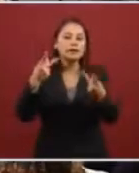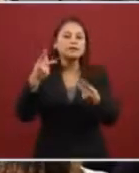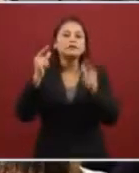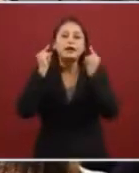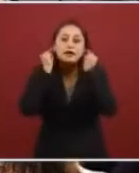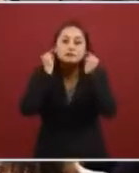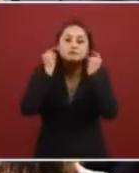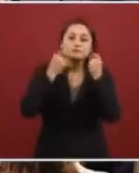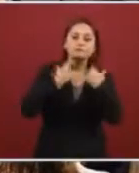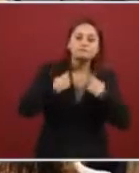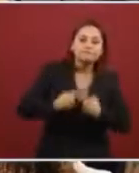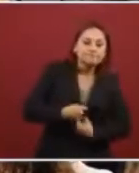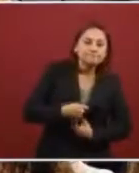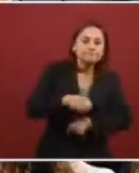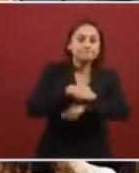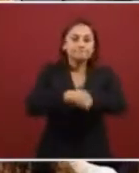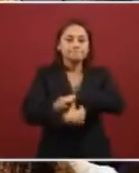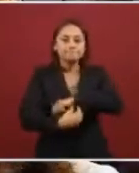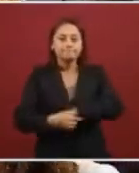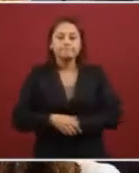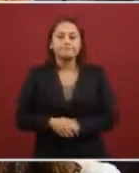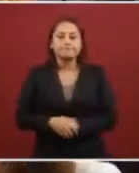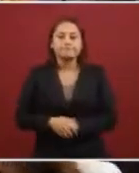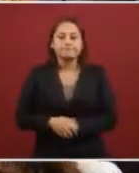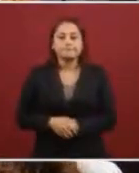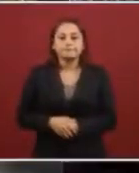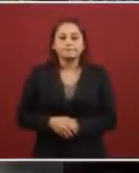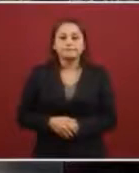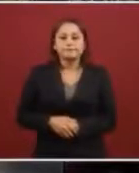última pregunta. Auction of the jewels.